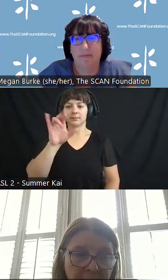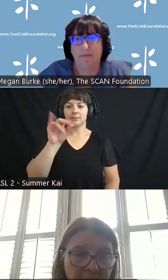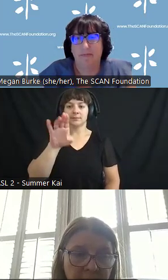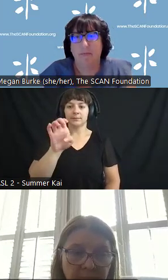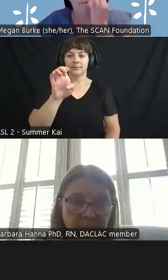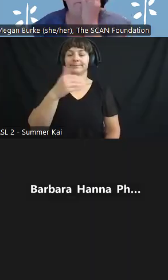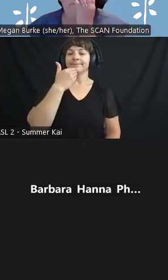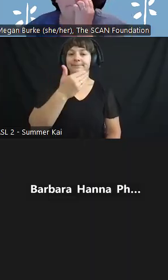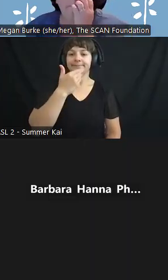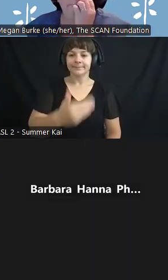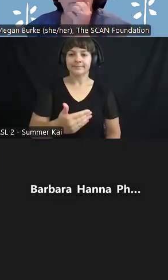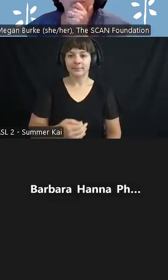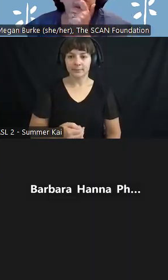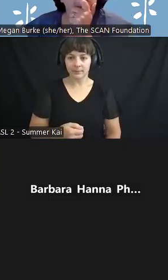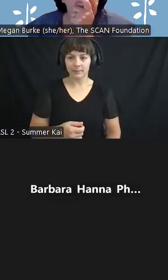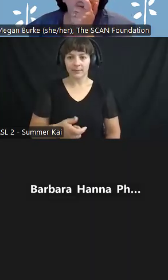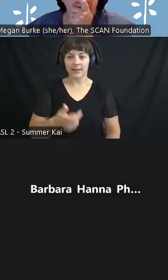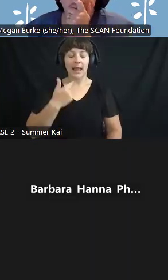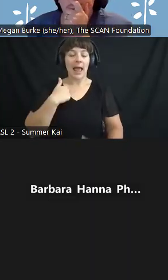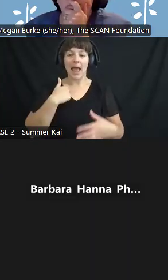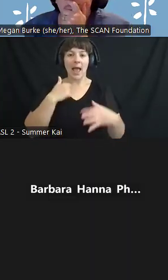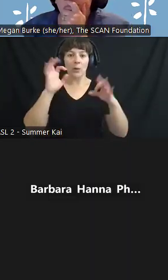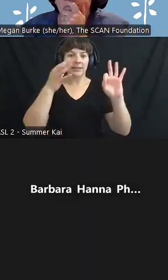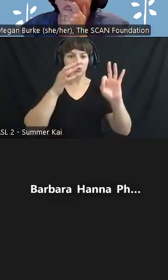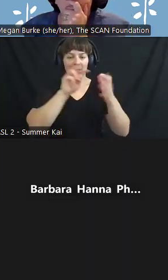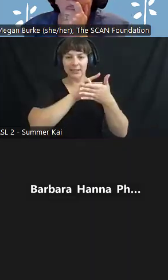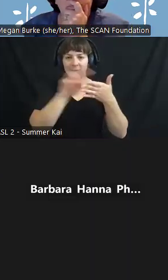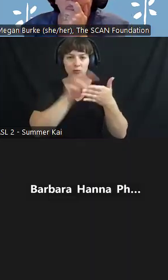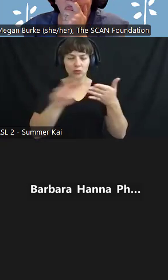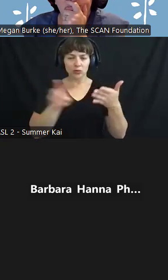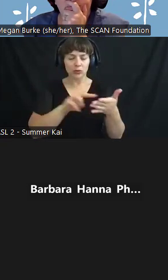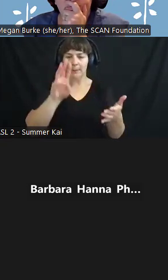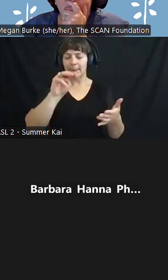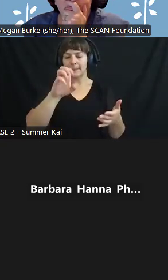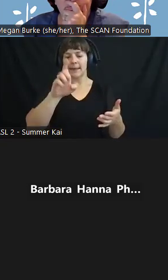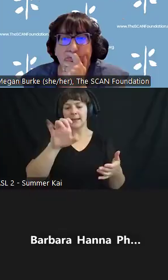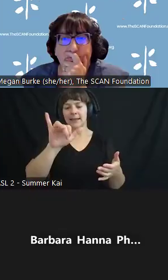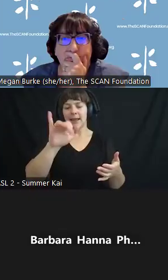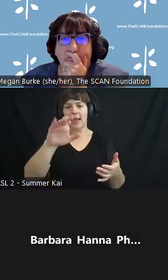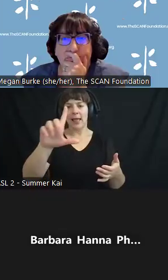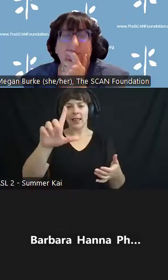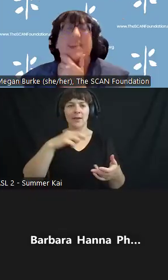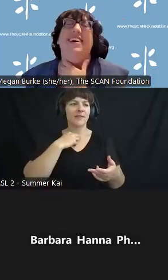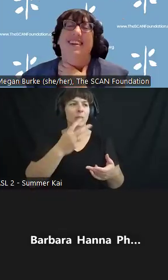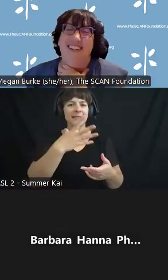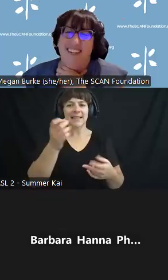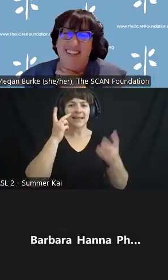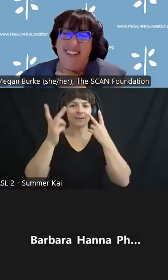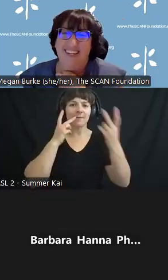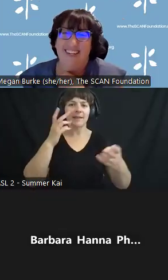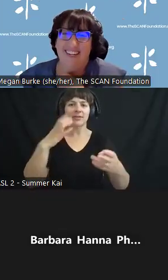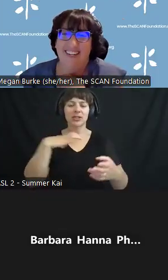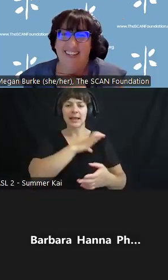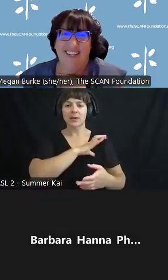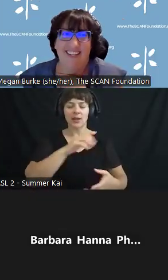Thank you. I was so distracted reading this Medi-Cal Voices and Vision Council until I remember it made